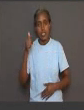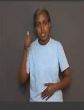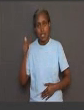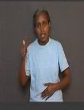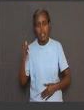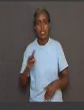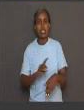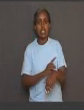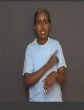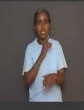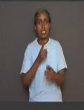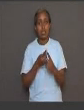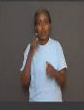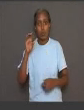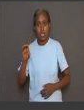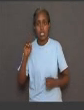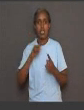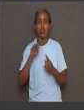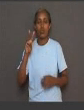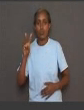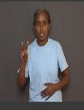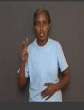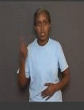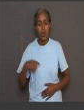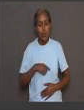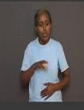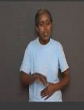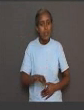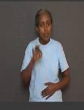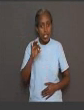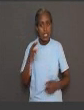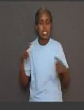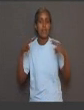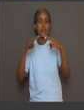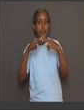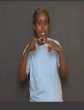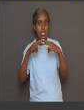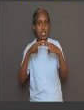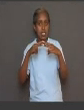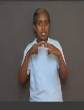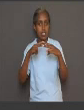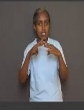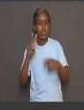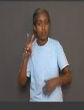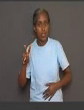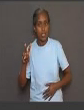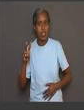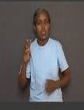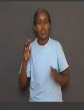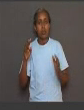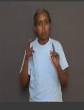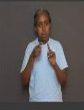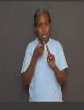the distance from C to V, we find that the vertices at V are